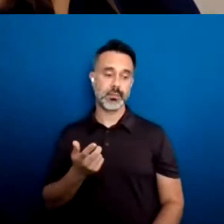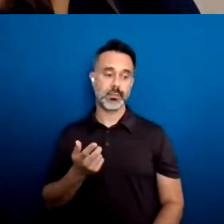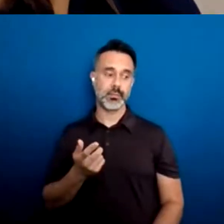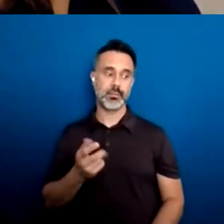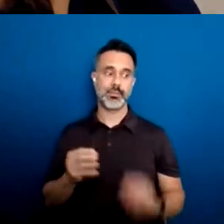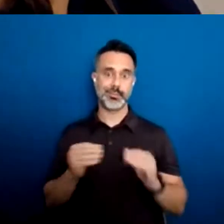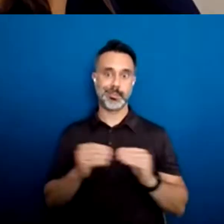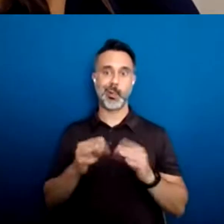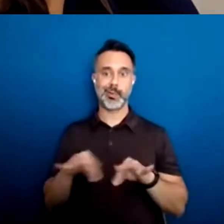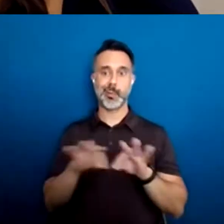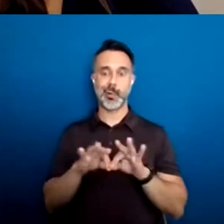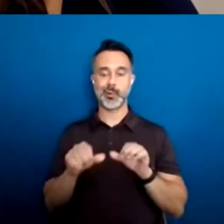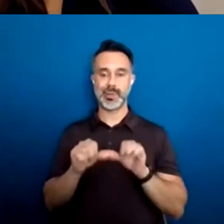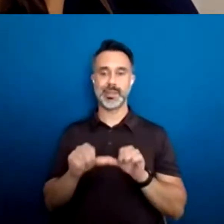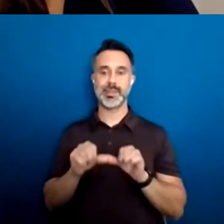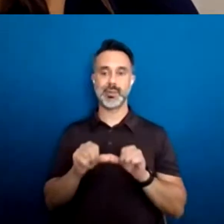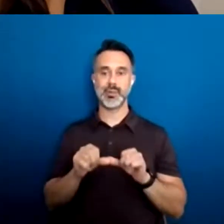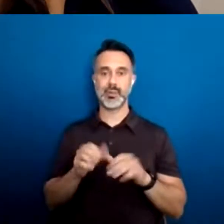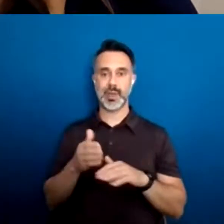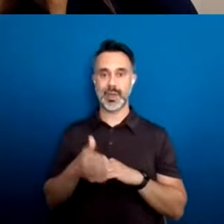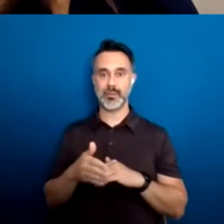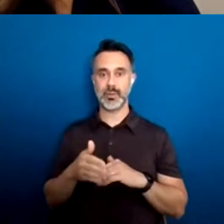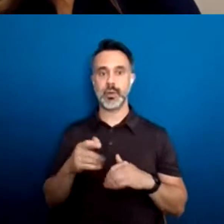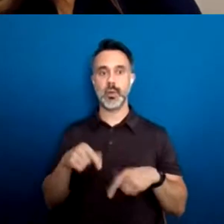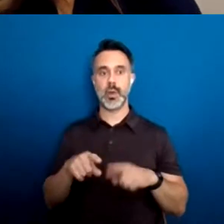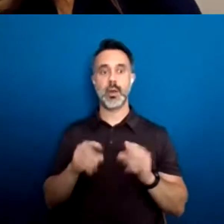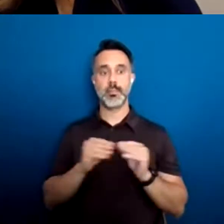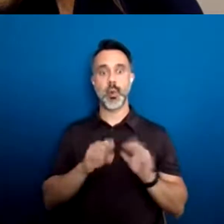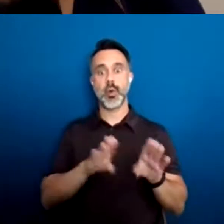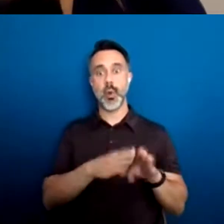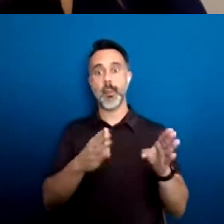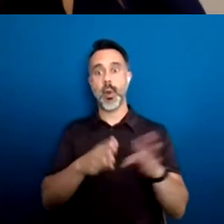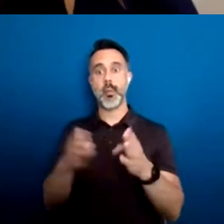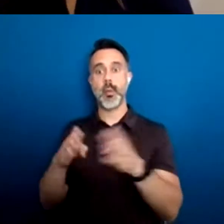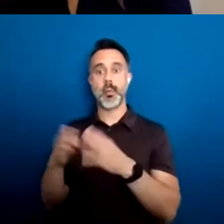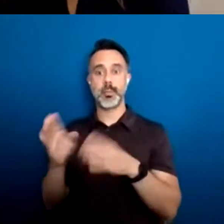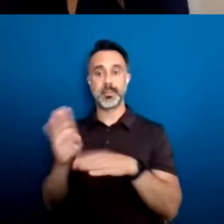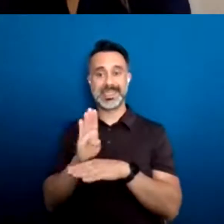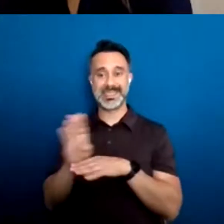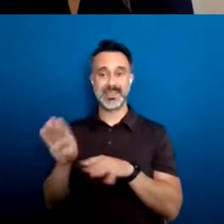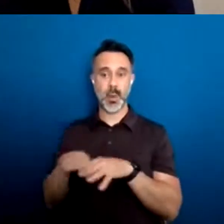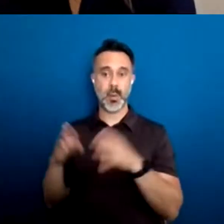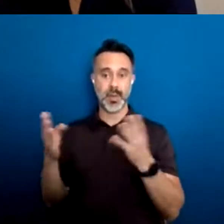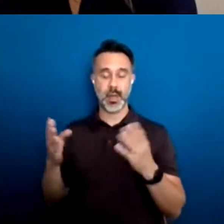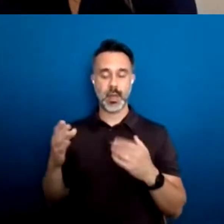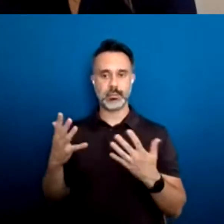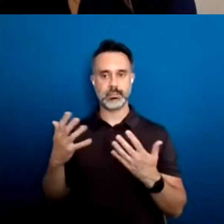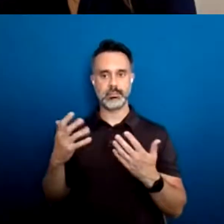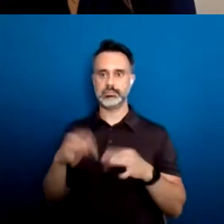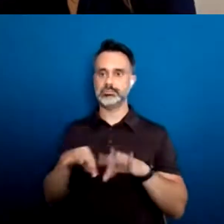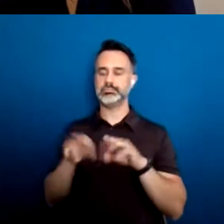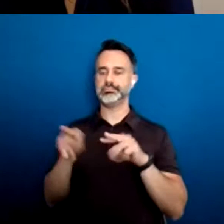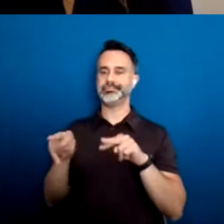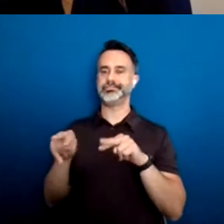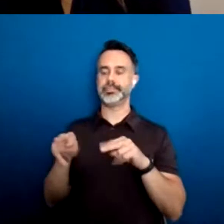doing so as we see more and more things open up. Obviously, we want to make sure that that's not having a detrimental